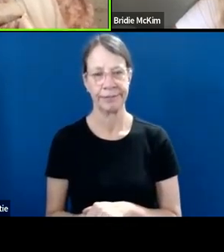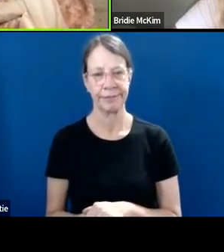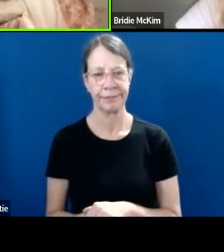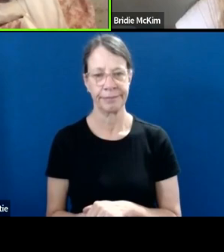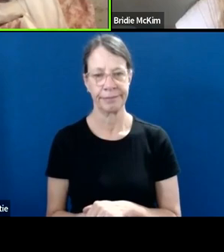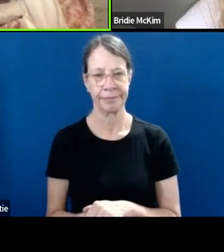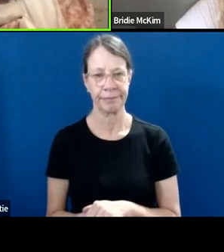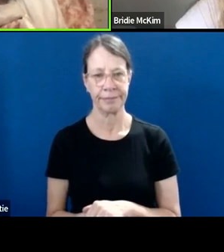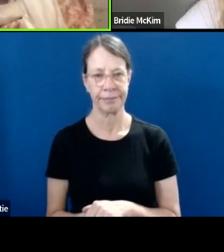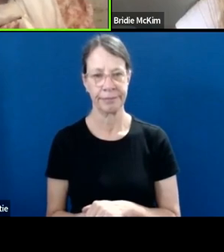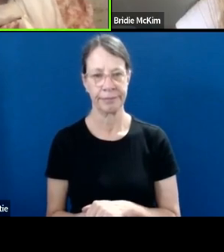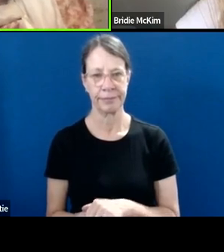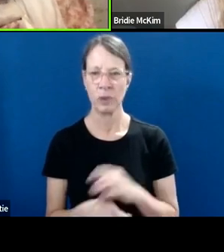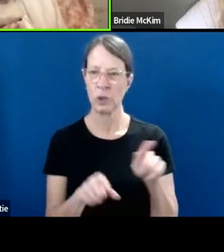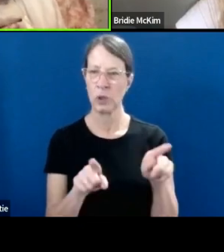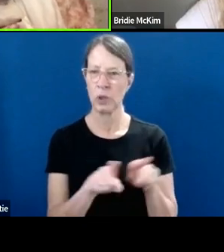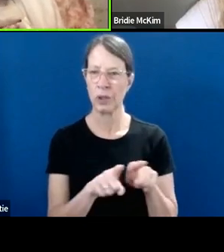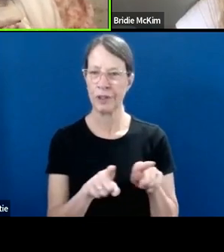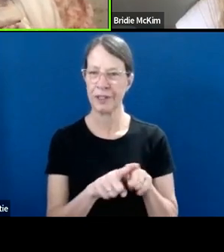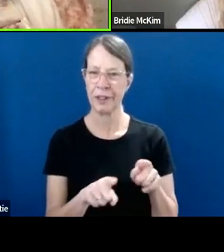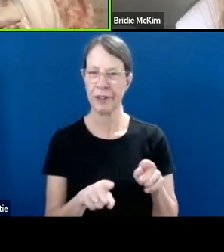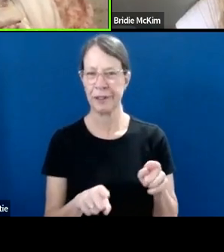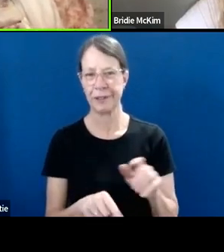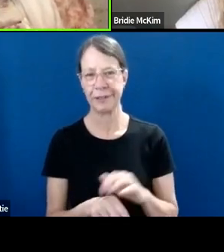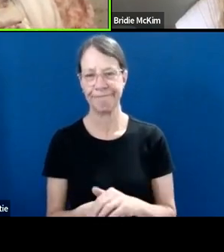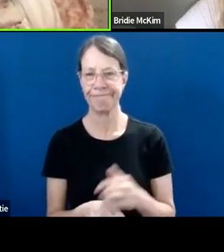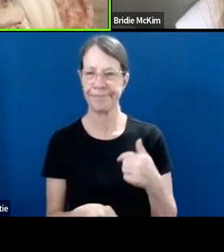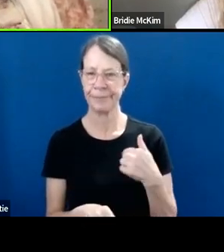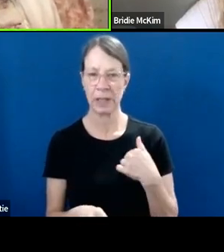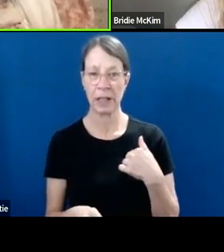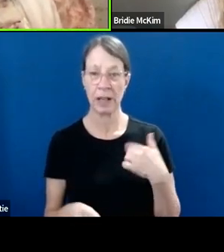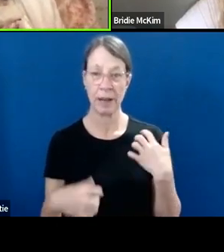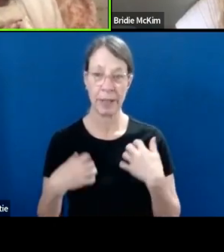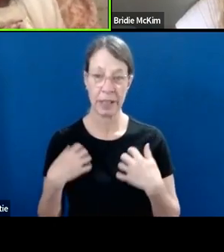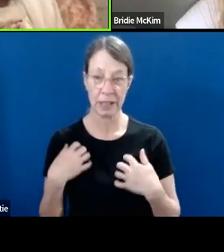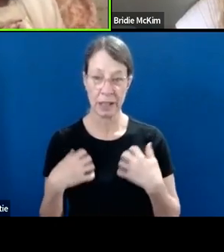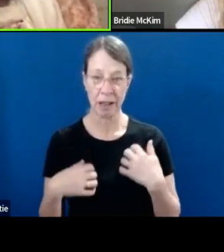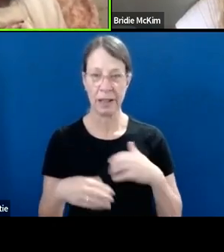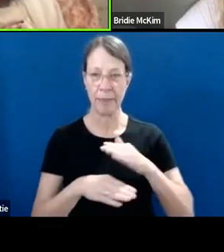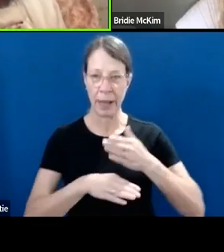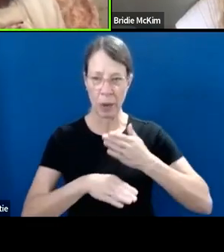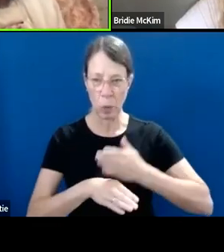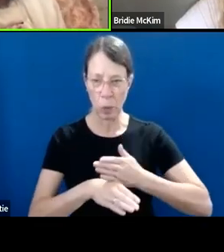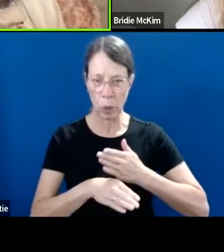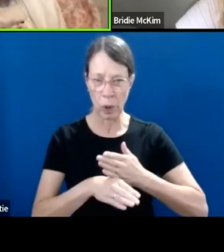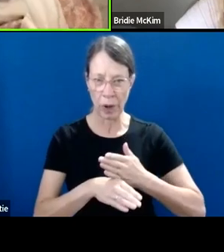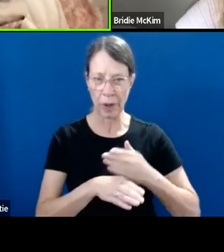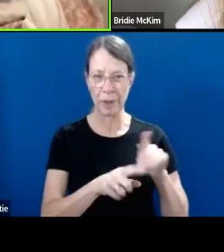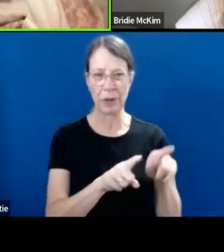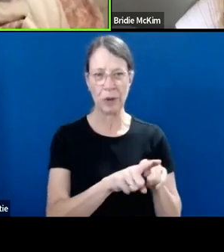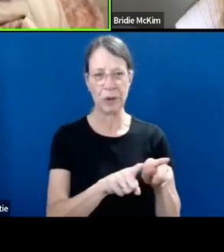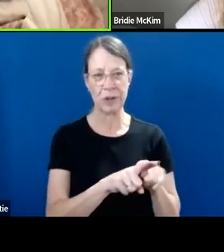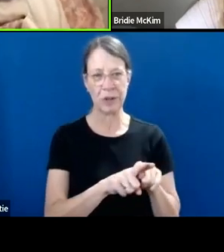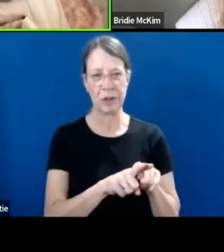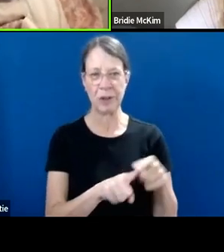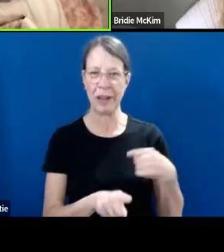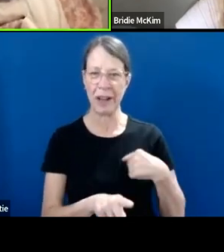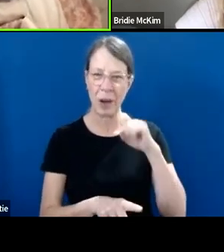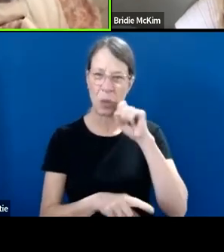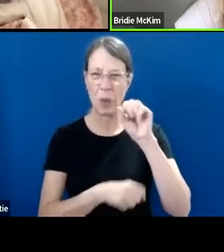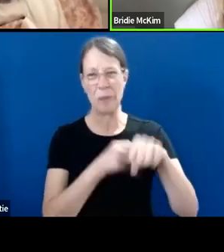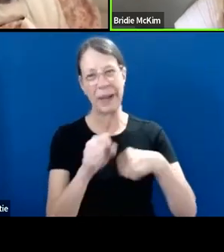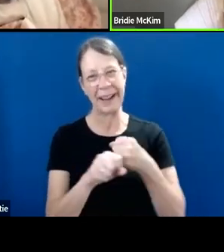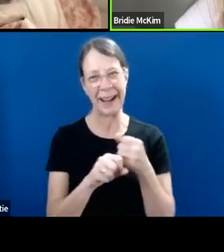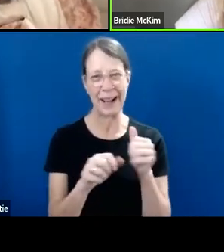excited not just for work, but I'm about to be an auntie,